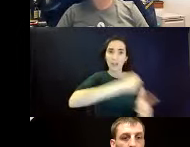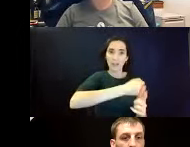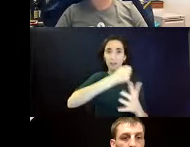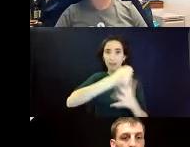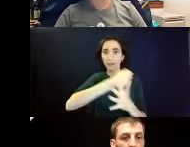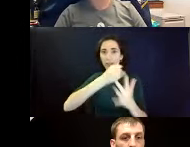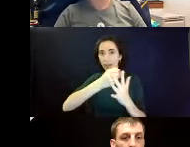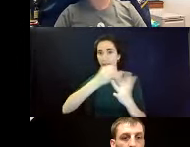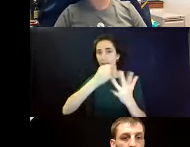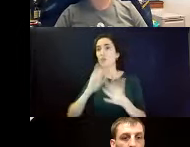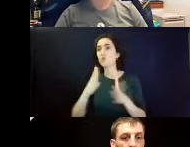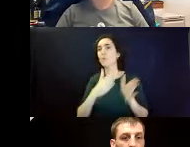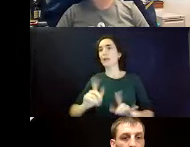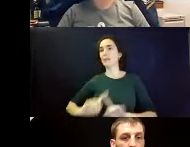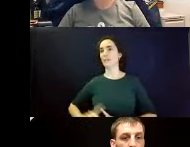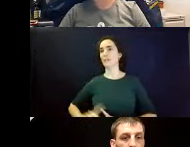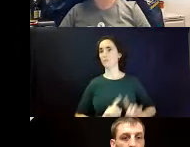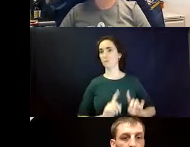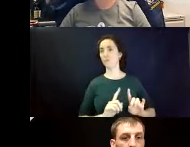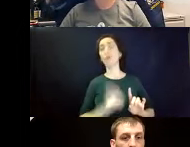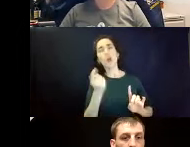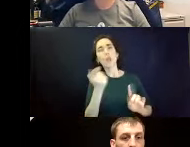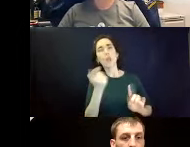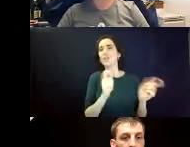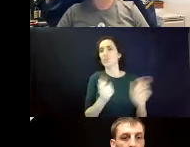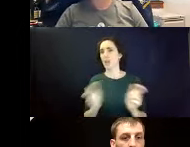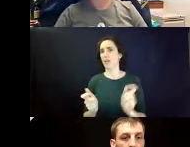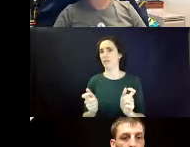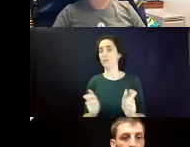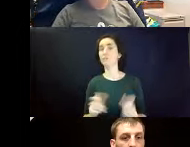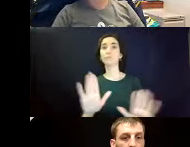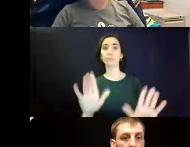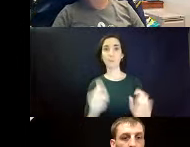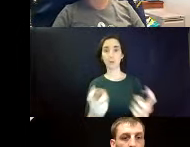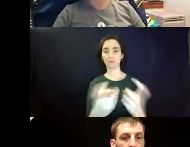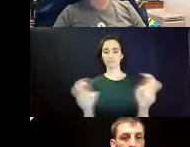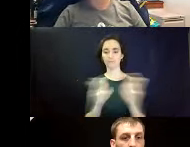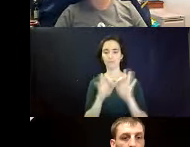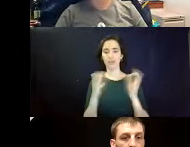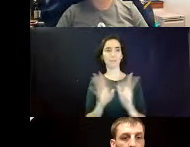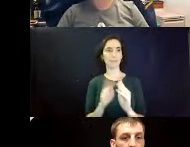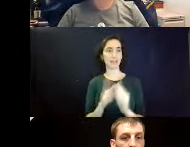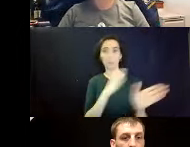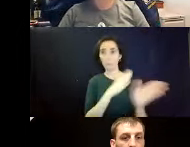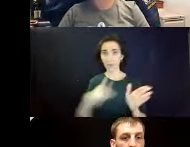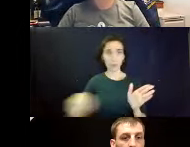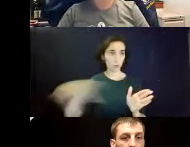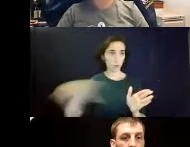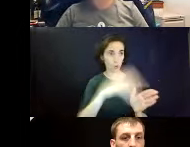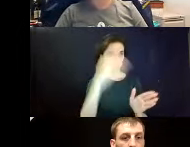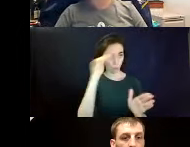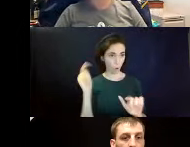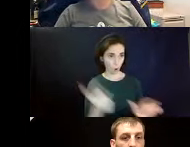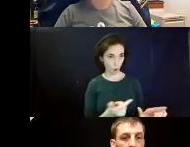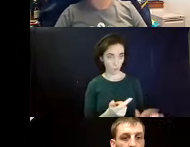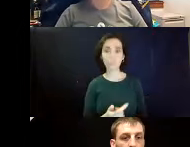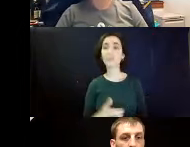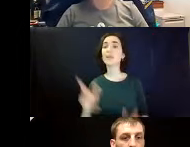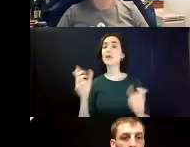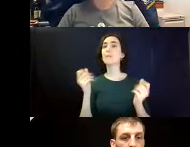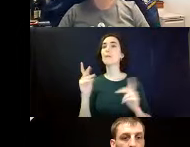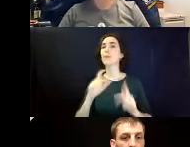emergencies. Have a family meeting to ensure everyone is aware of the plan. So many people my age have